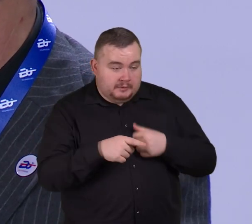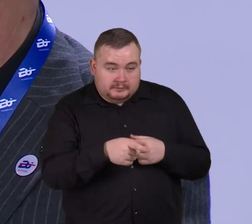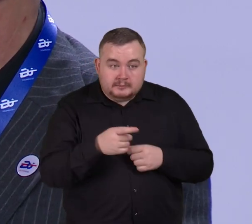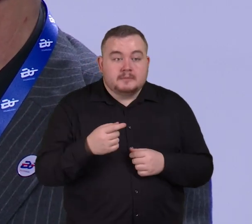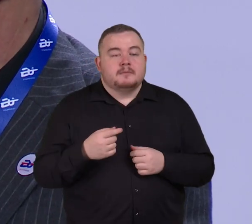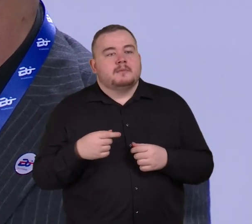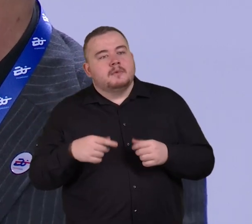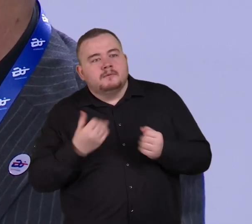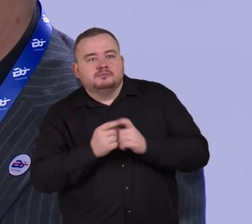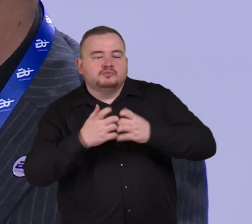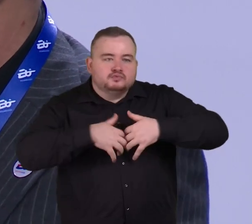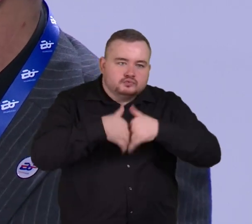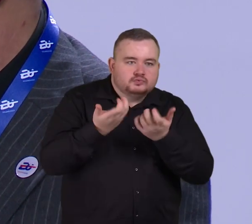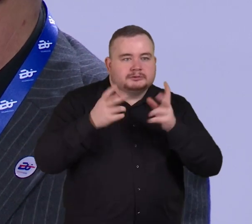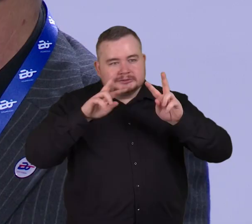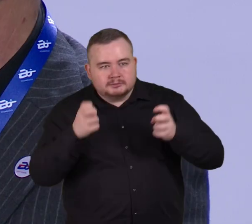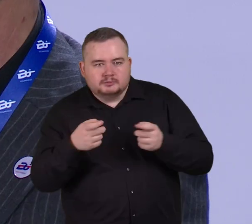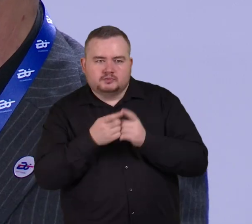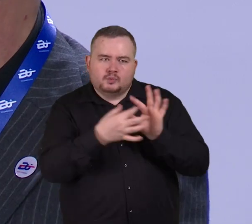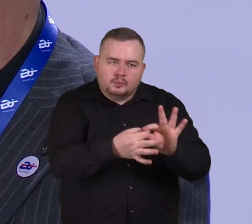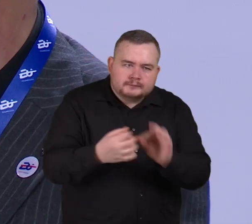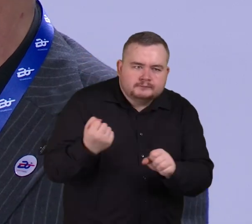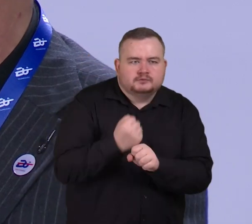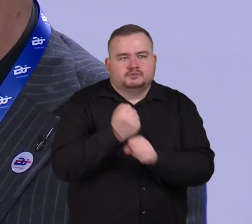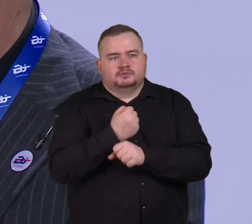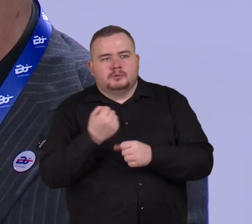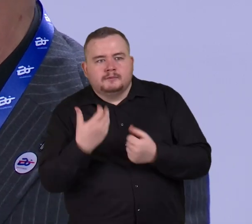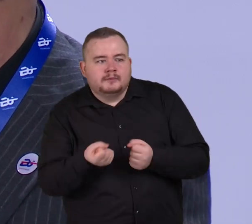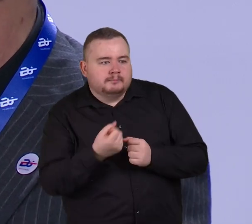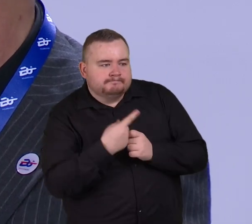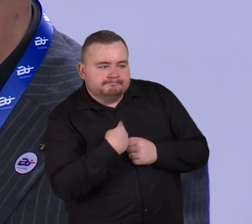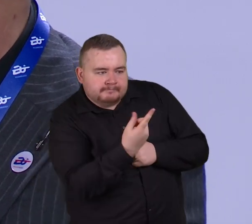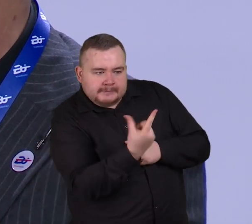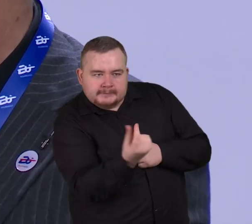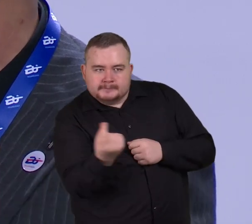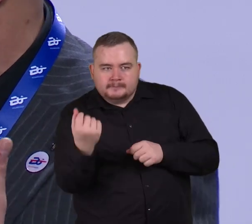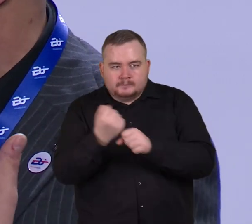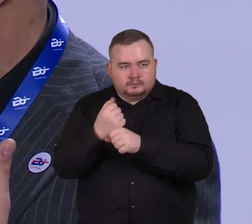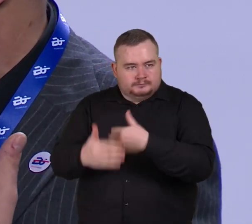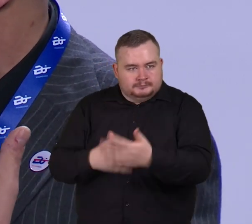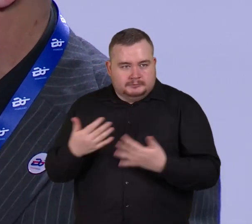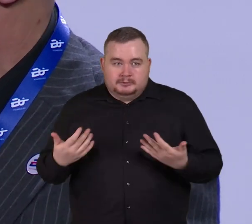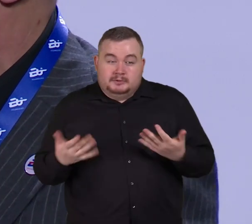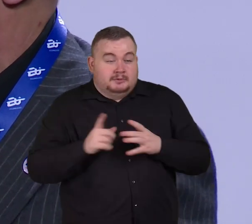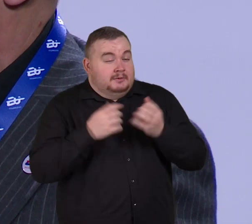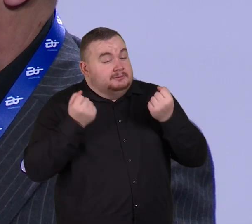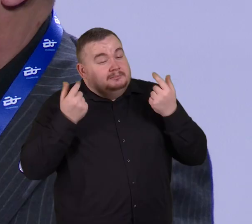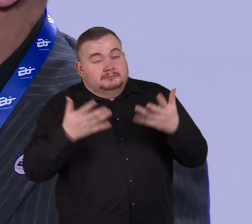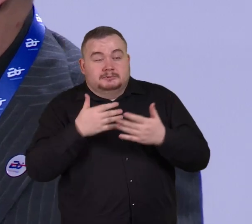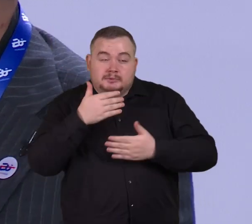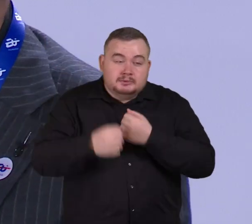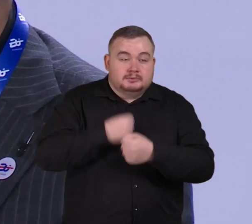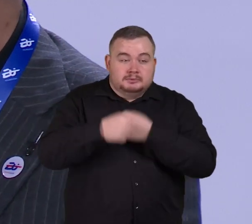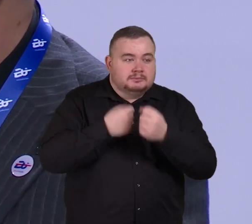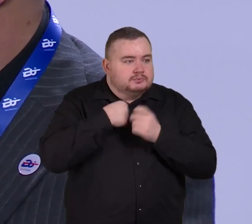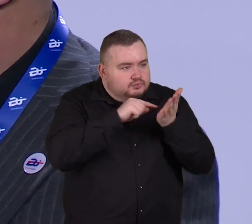director and we started collaboration. We, as the Lublin city, wanted to